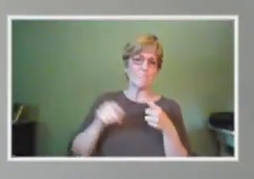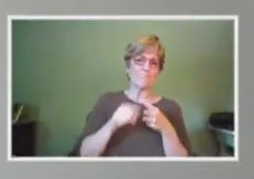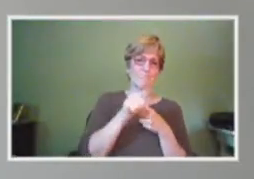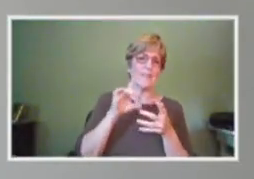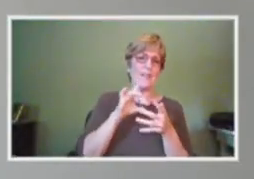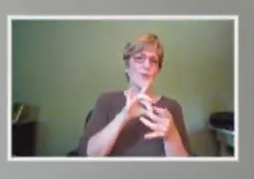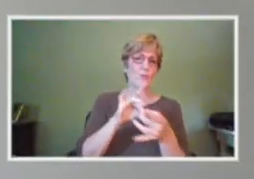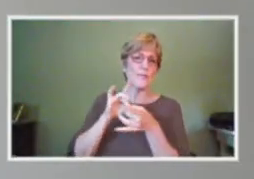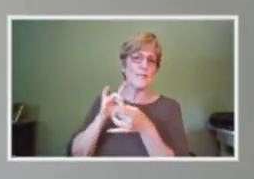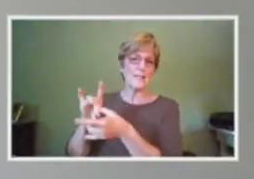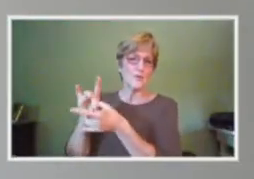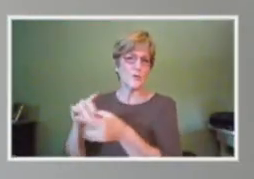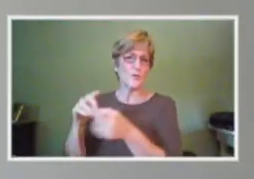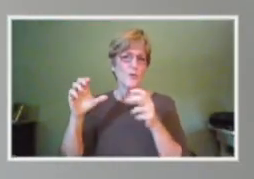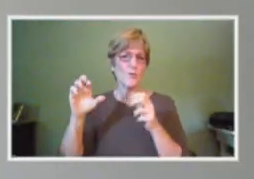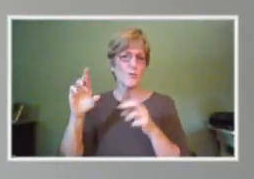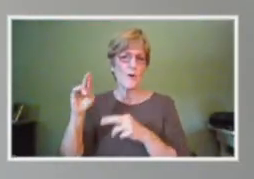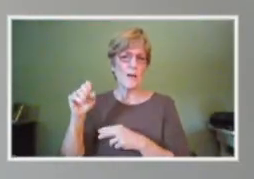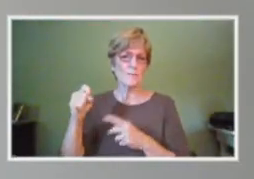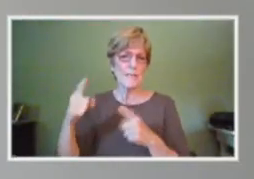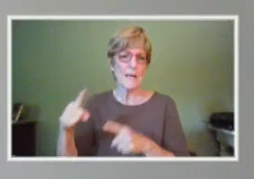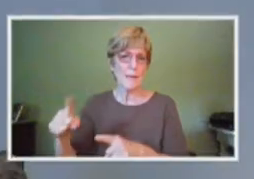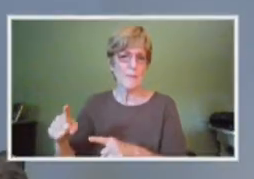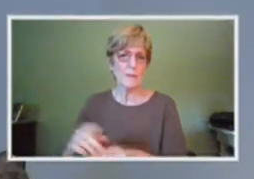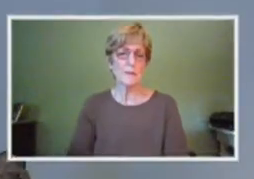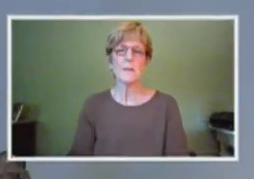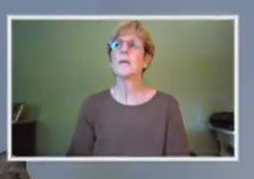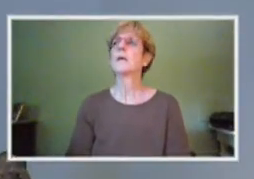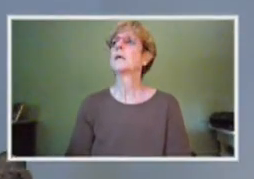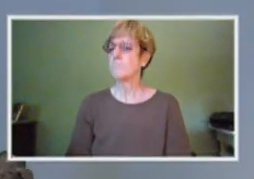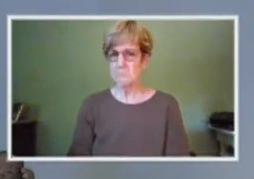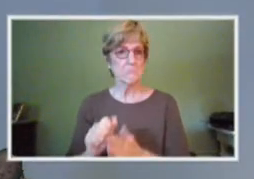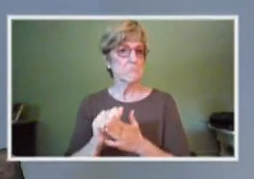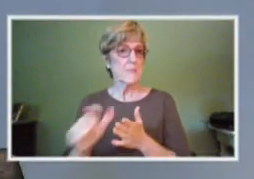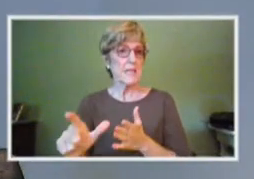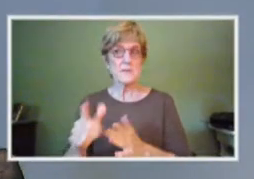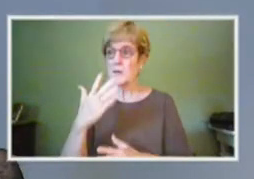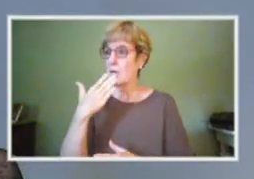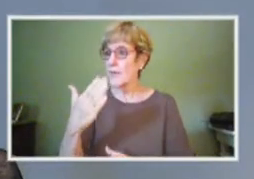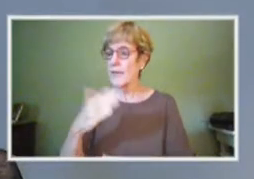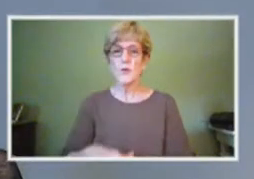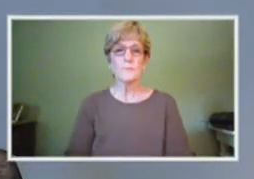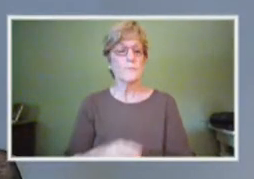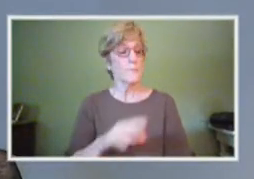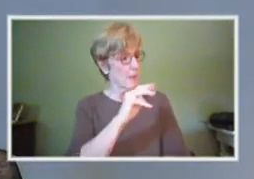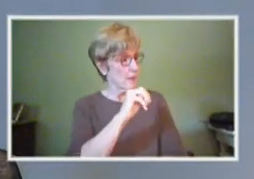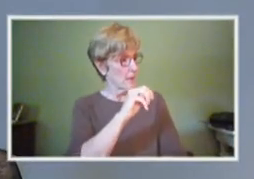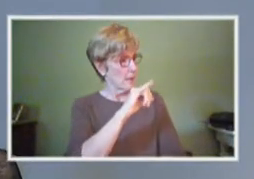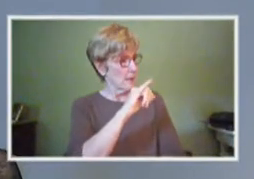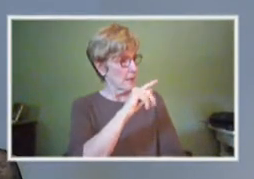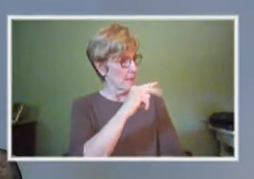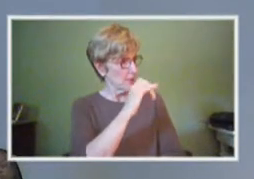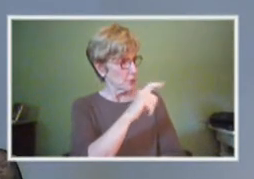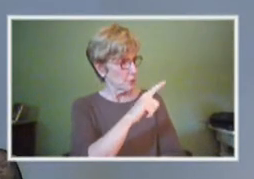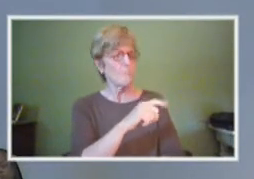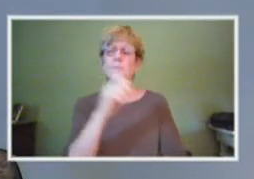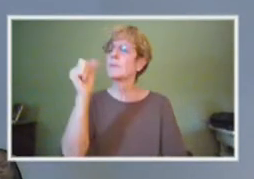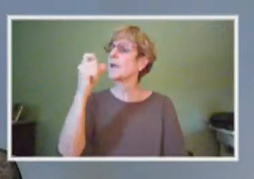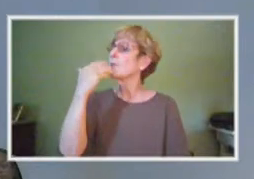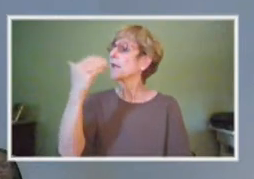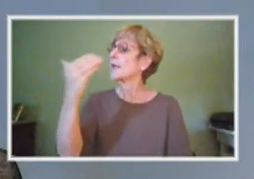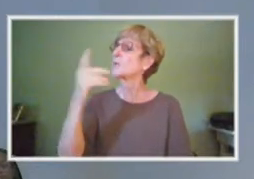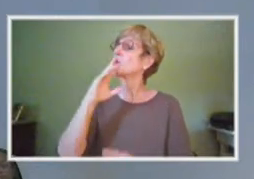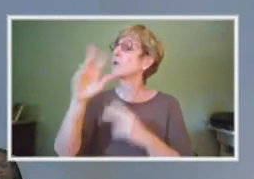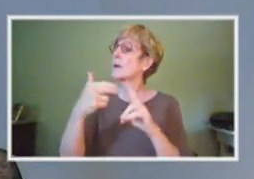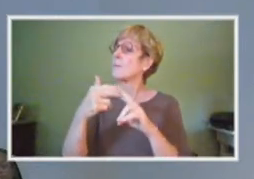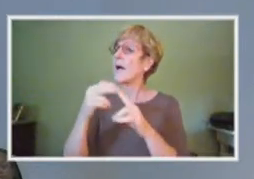Okay, that's all I have. Thank you. Mr. Mitchell? Thank you, Madam Mayor. So I want to talk about the relationship with that